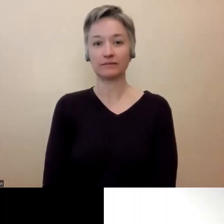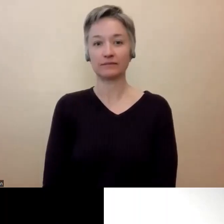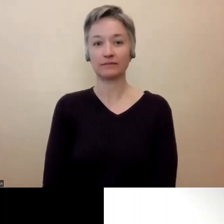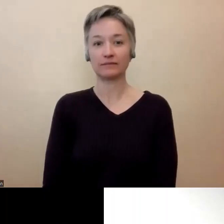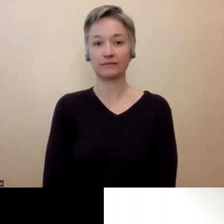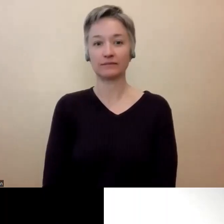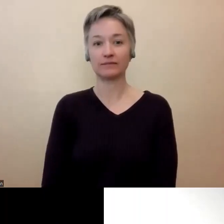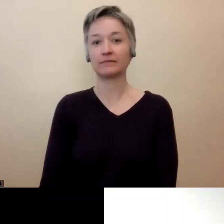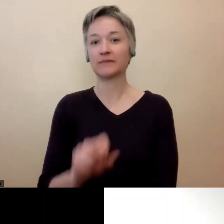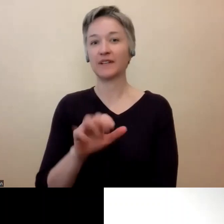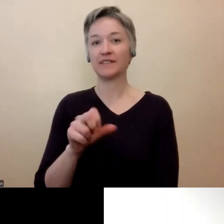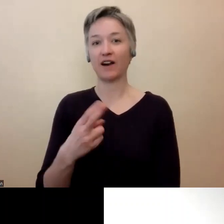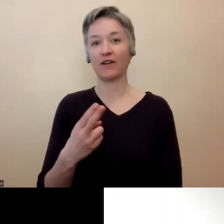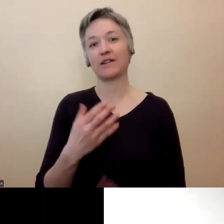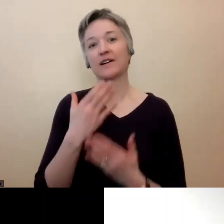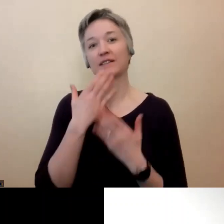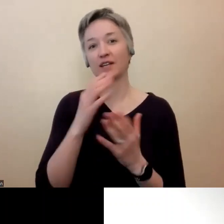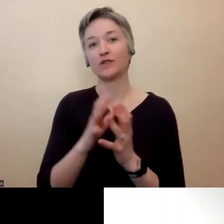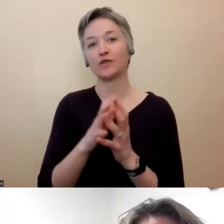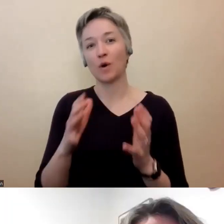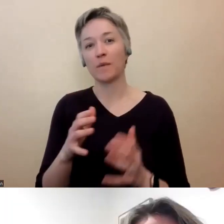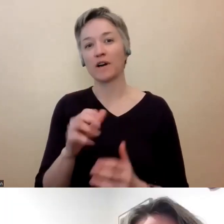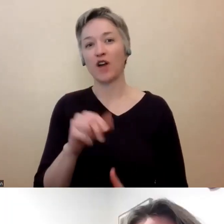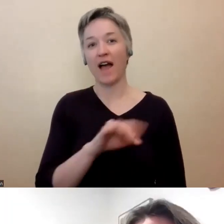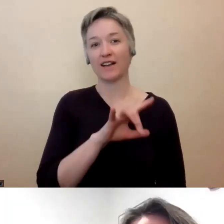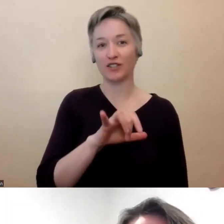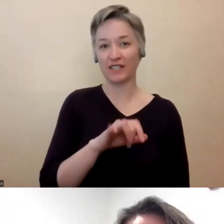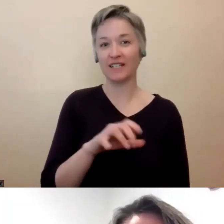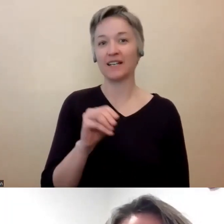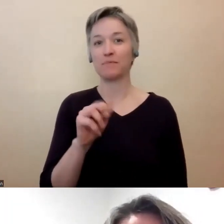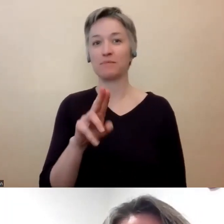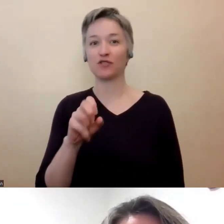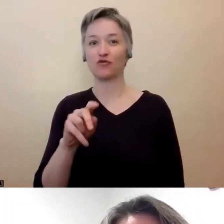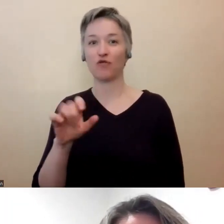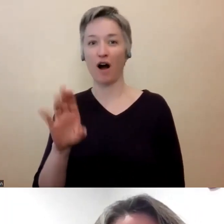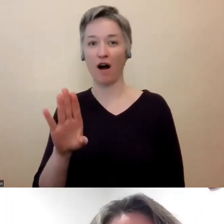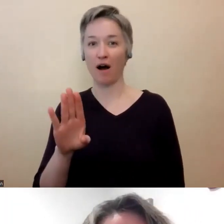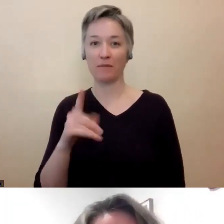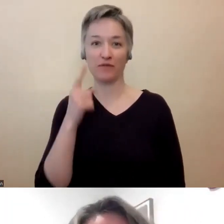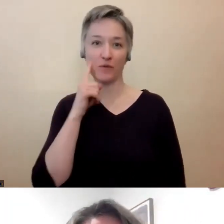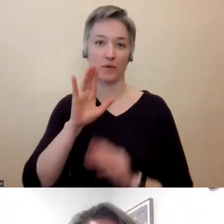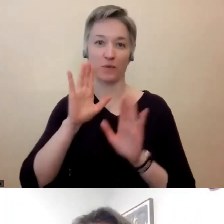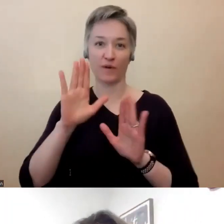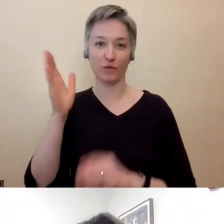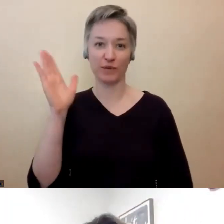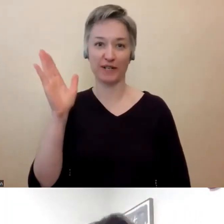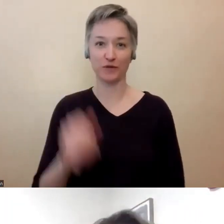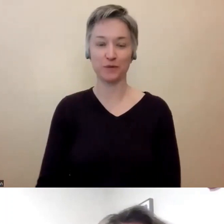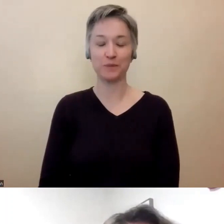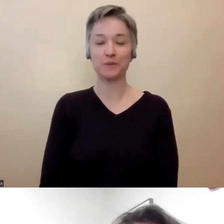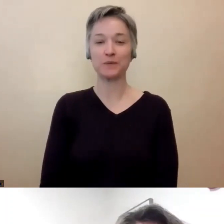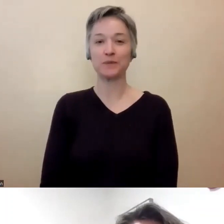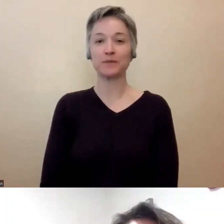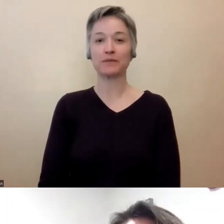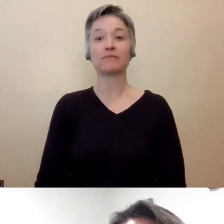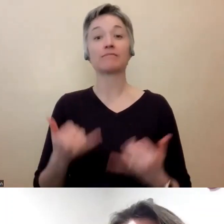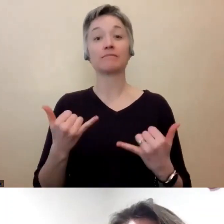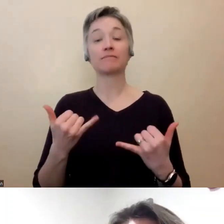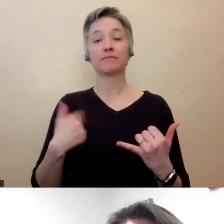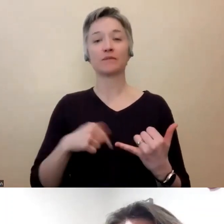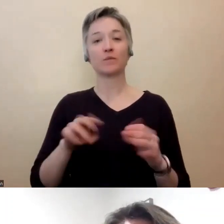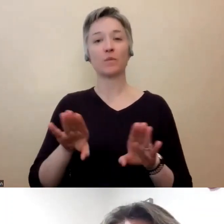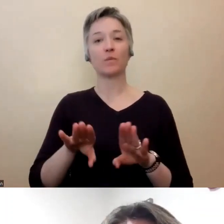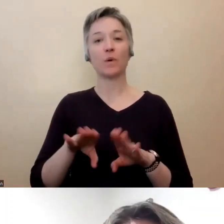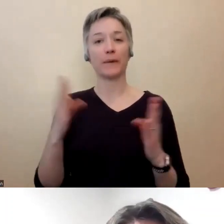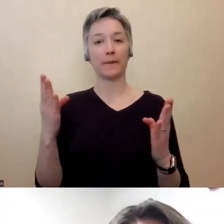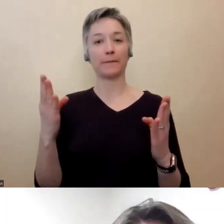Thank you so much, Ashley and Mr. Straub, for this fantastic presentation. We will now open up to